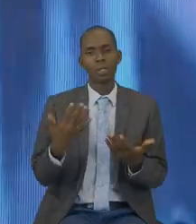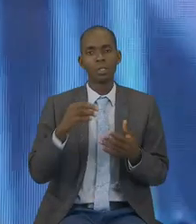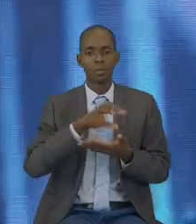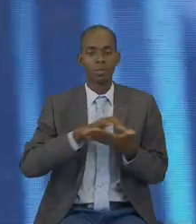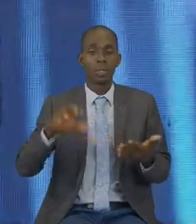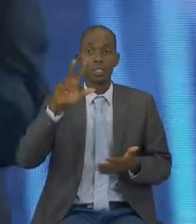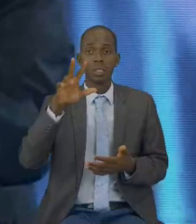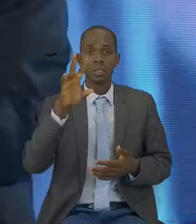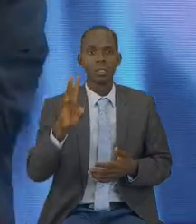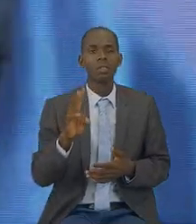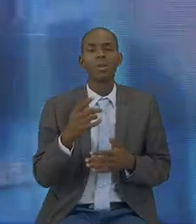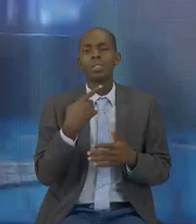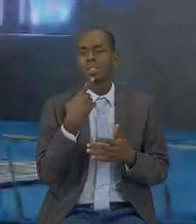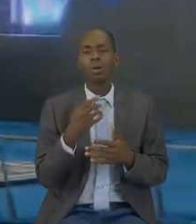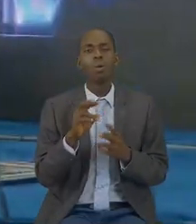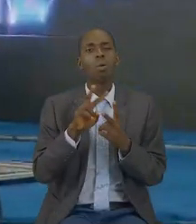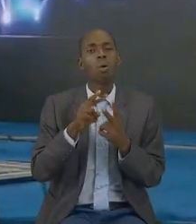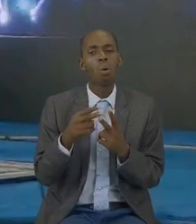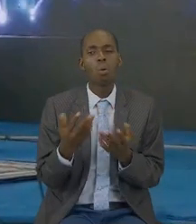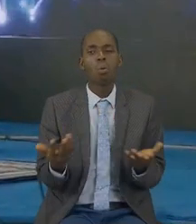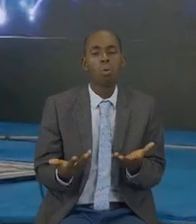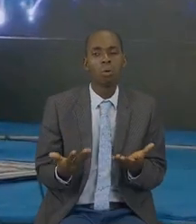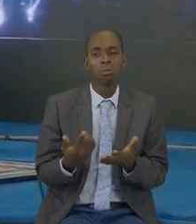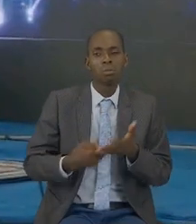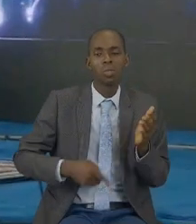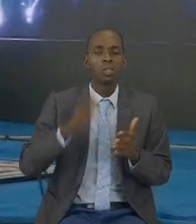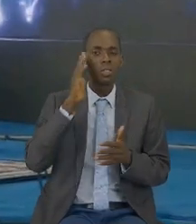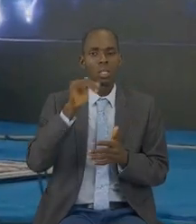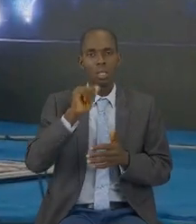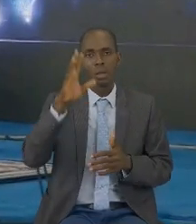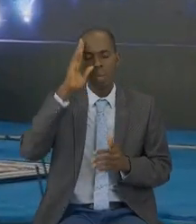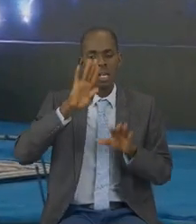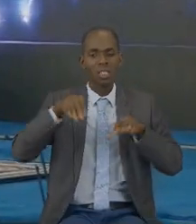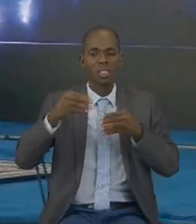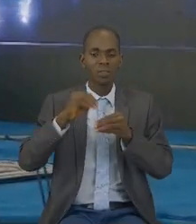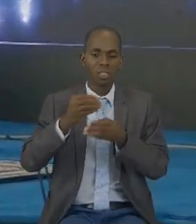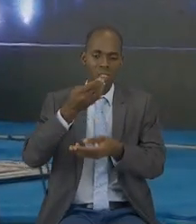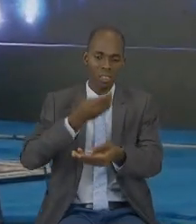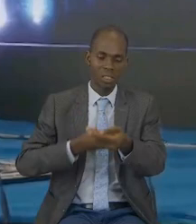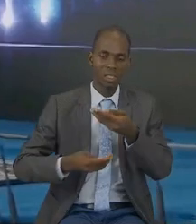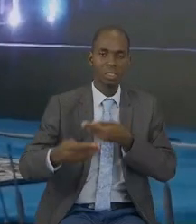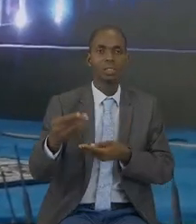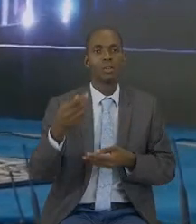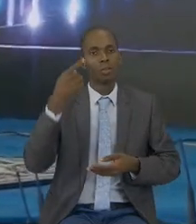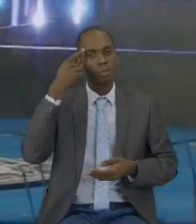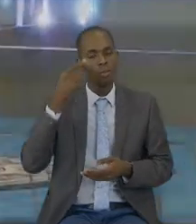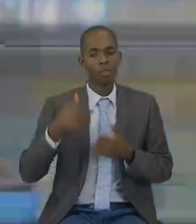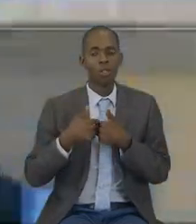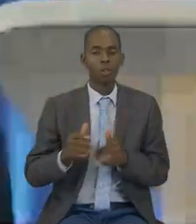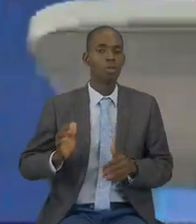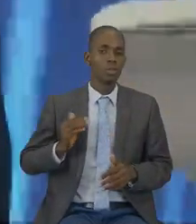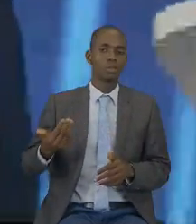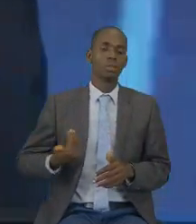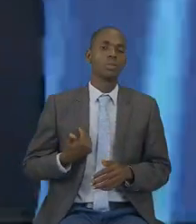it tells us, it says, or what shall a man give in exchange for his soul? Were you